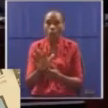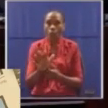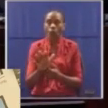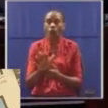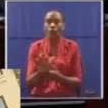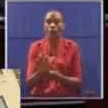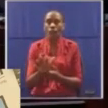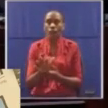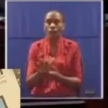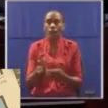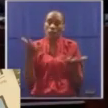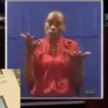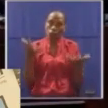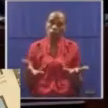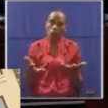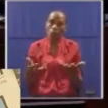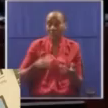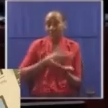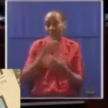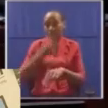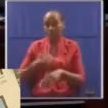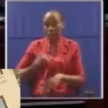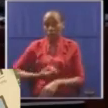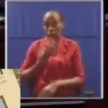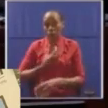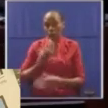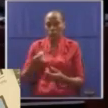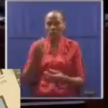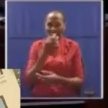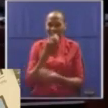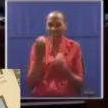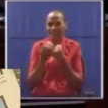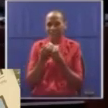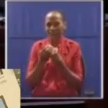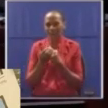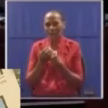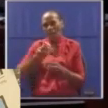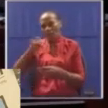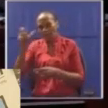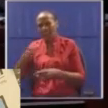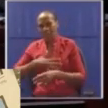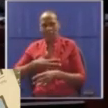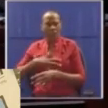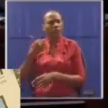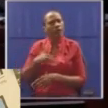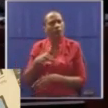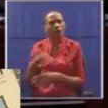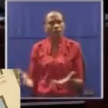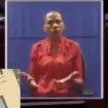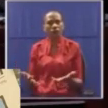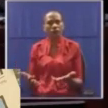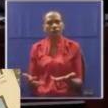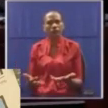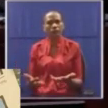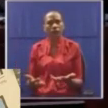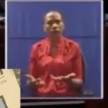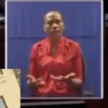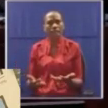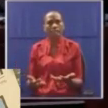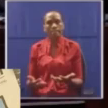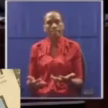group. Thus, expressions that are merely hurtful, especially when understood in everyday parlance, are insufficient to constitute